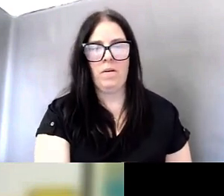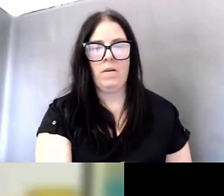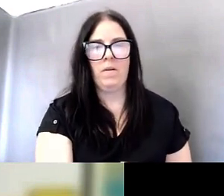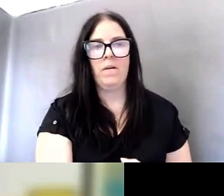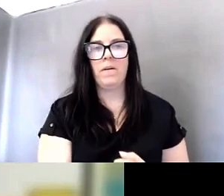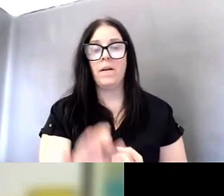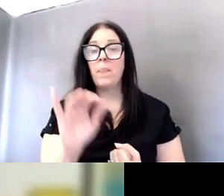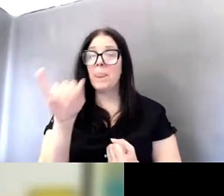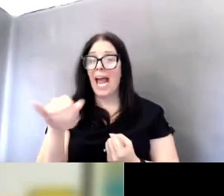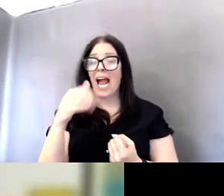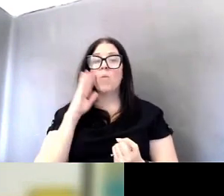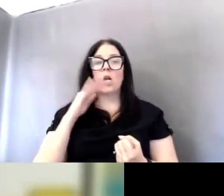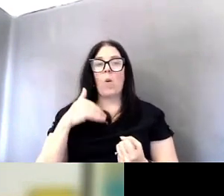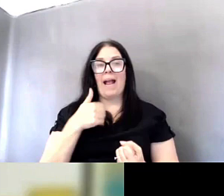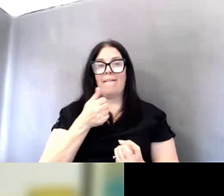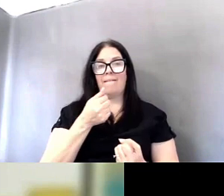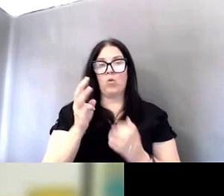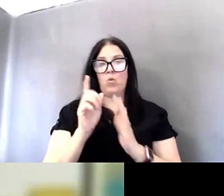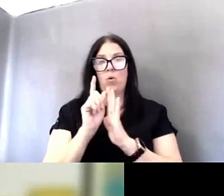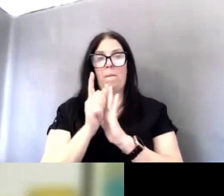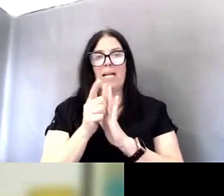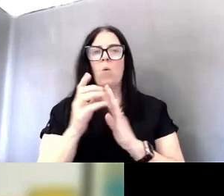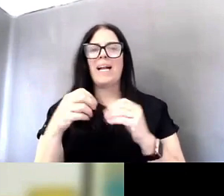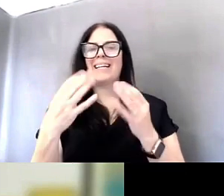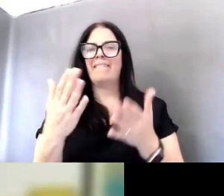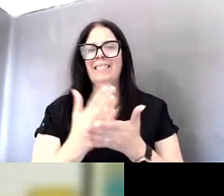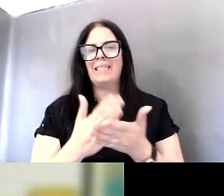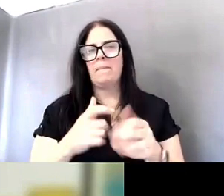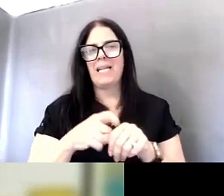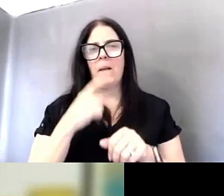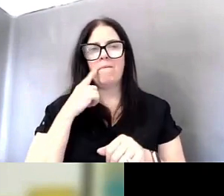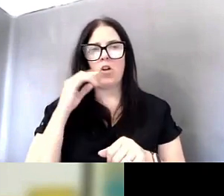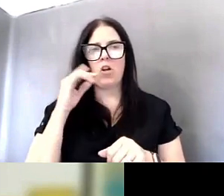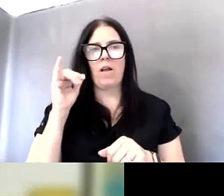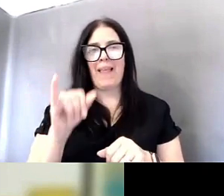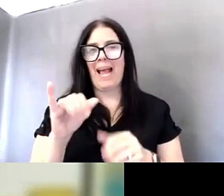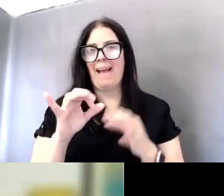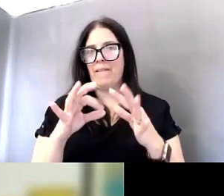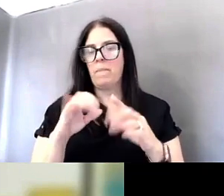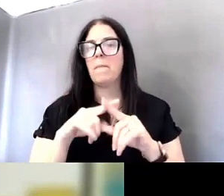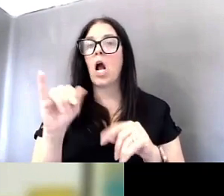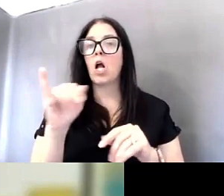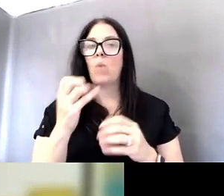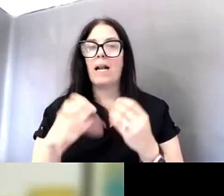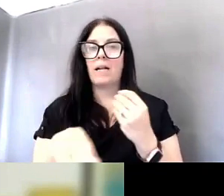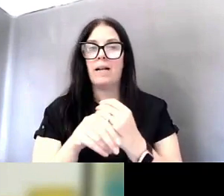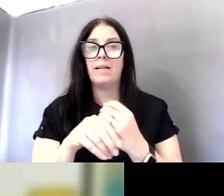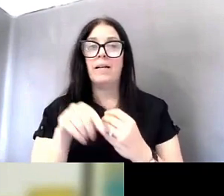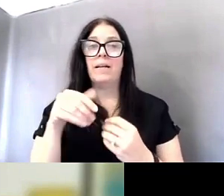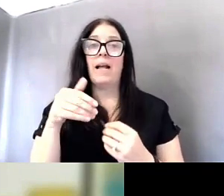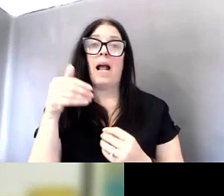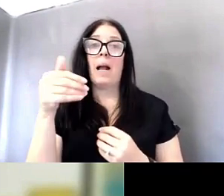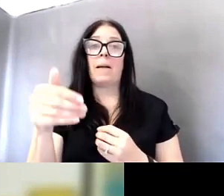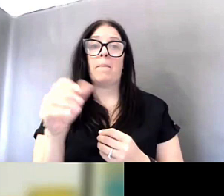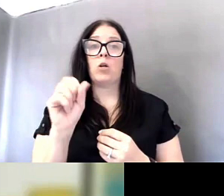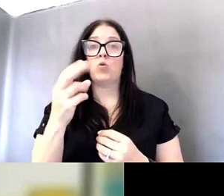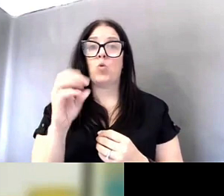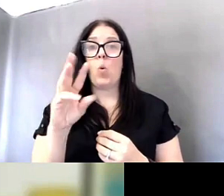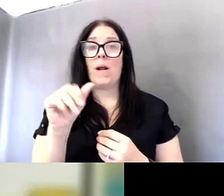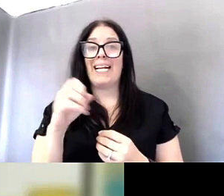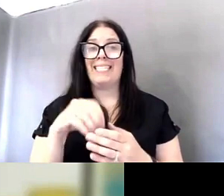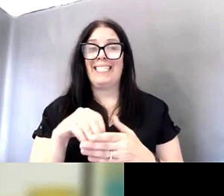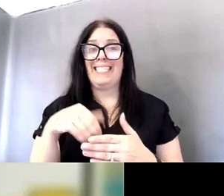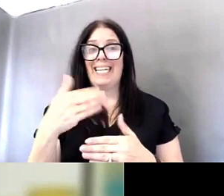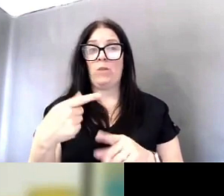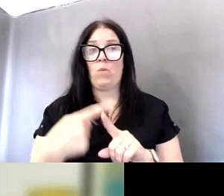more minutes, so I want to give you some time for that feedback, but I just also want to mention that the upcoming showcase in a month